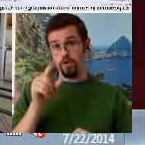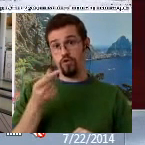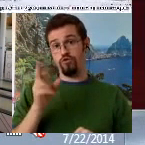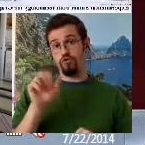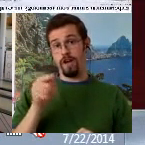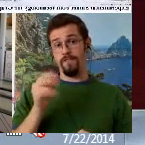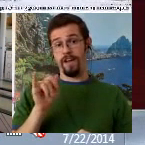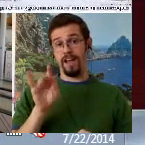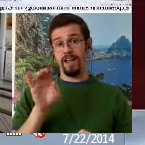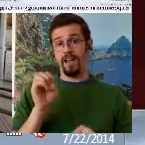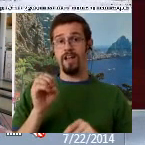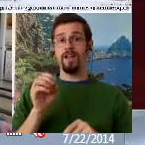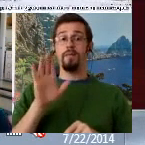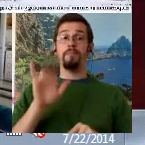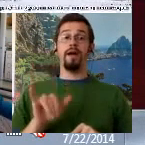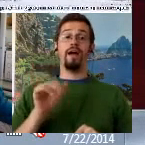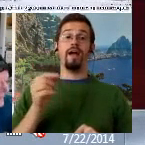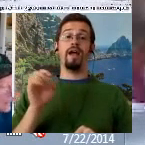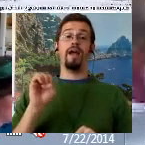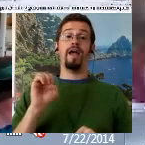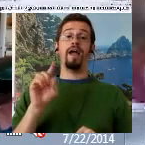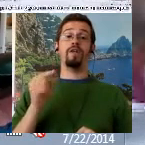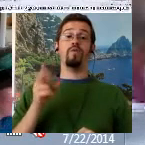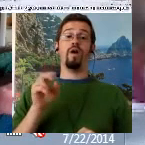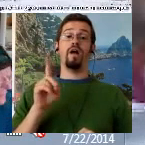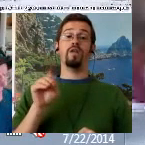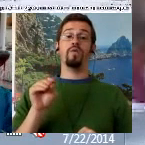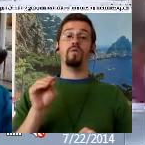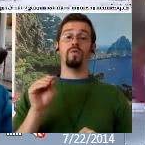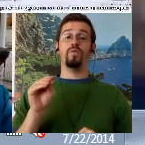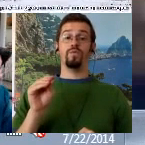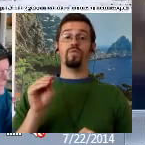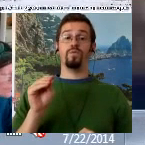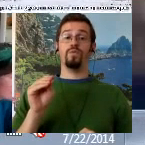by Eduardo Trápani. There's the download.